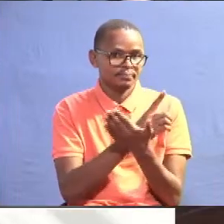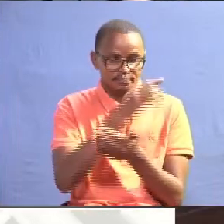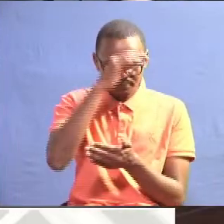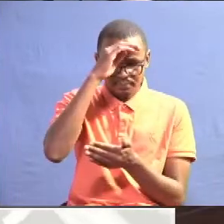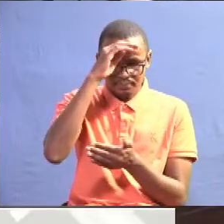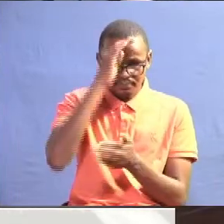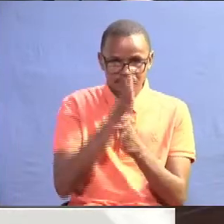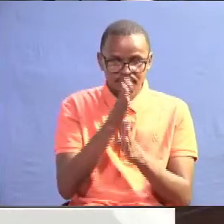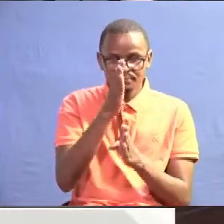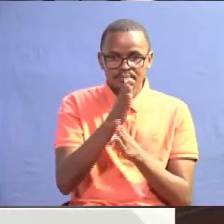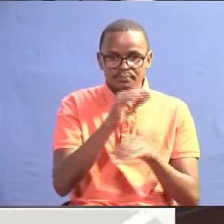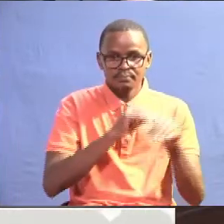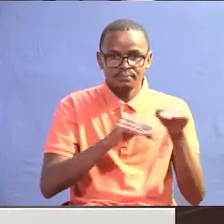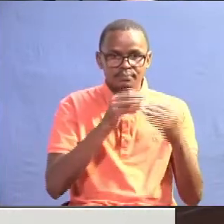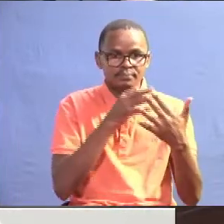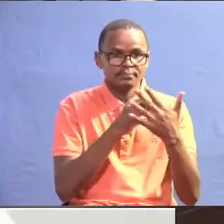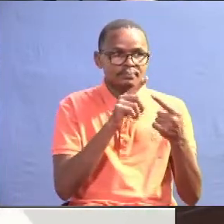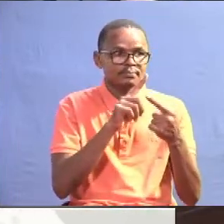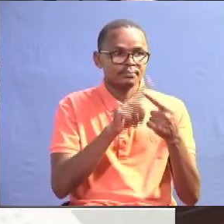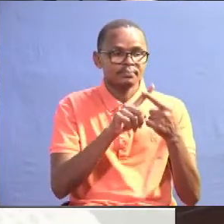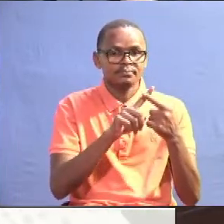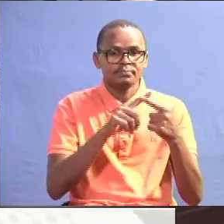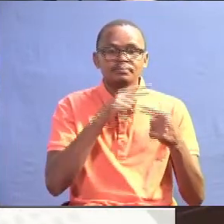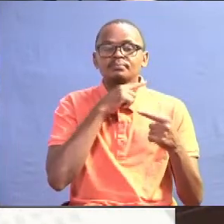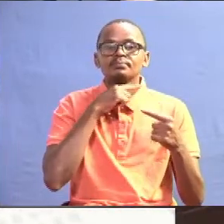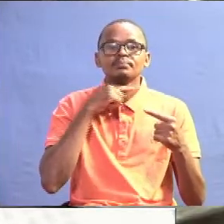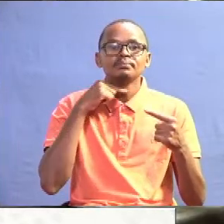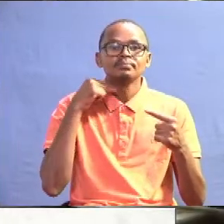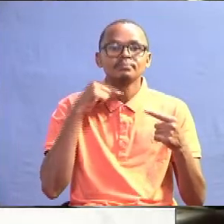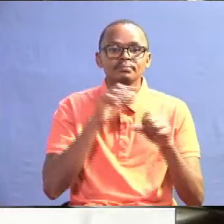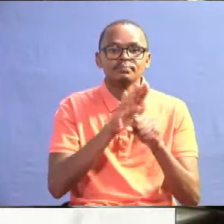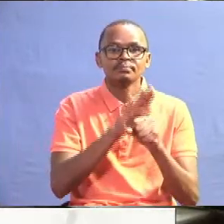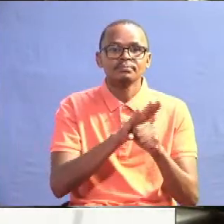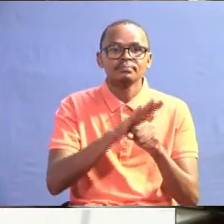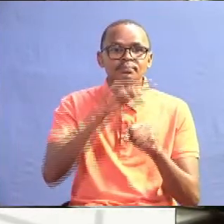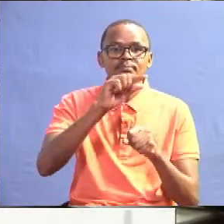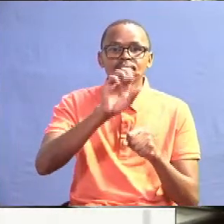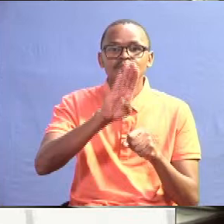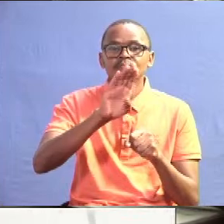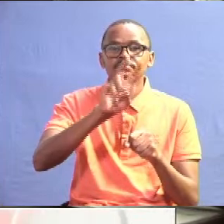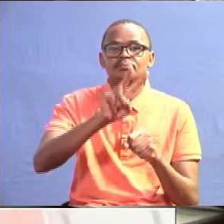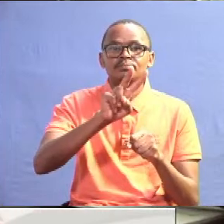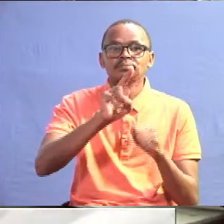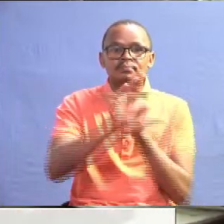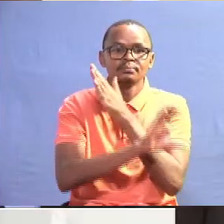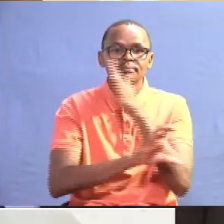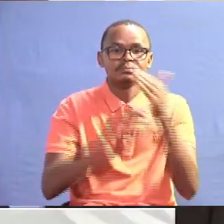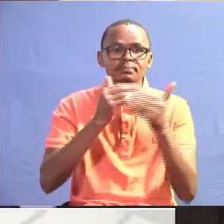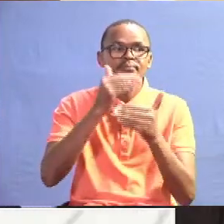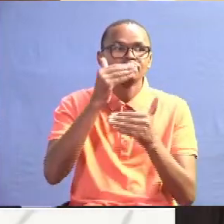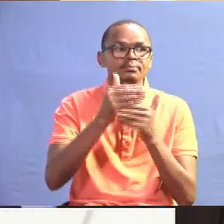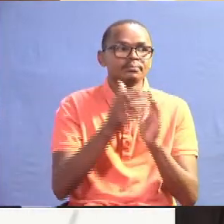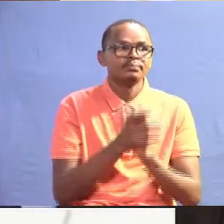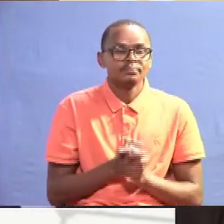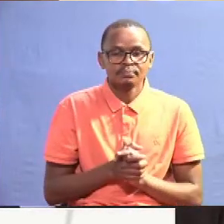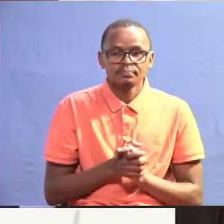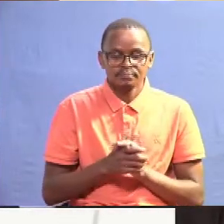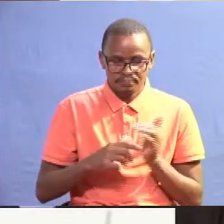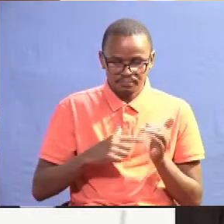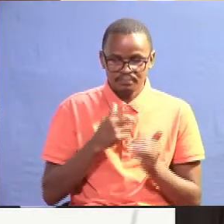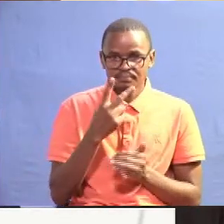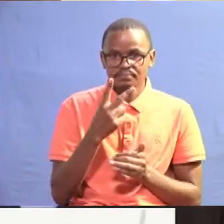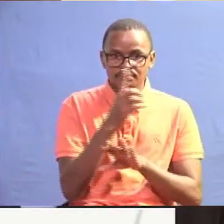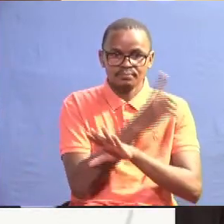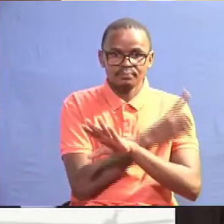as a major contributing factor to femicide, discrimination, and GBV in the country and beyond. Our visit here in the next 2 days